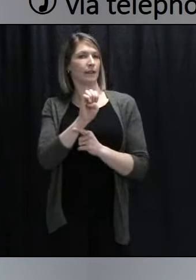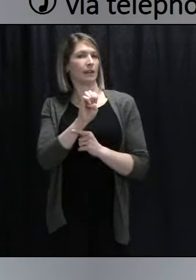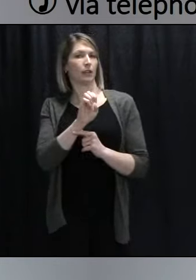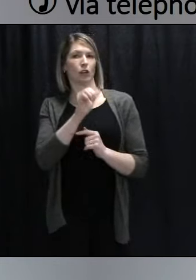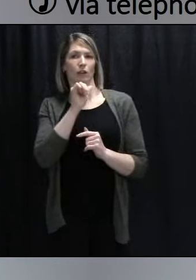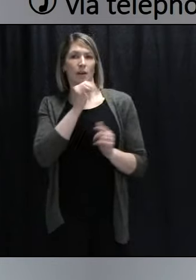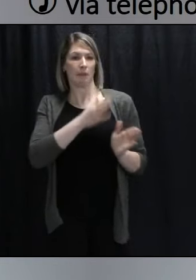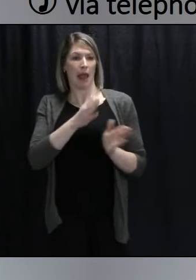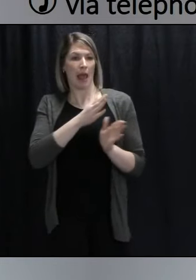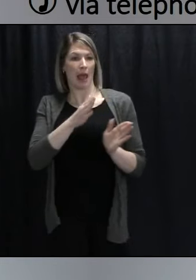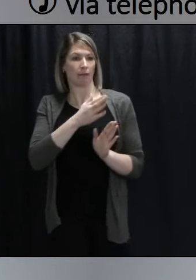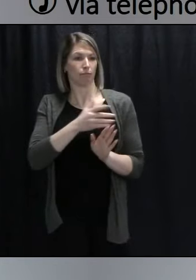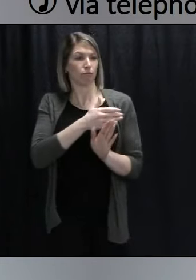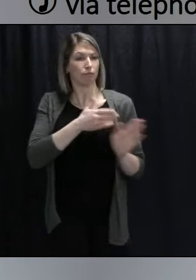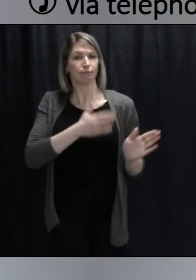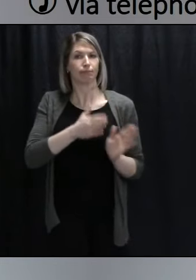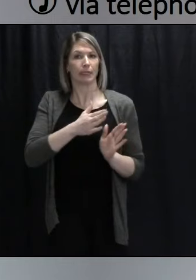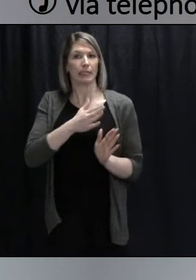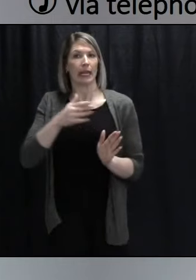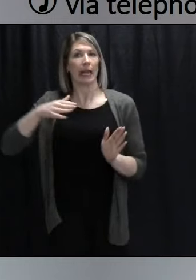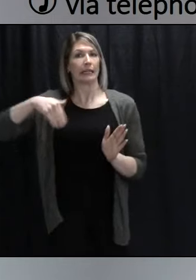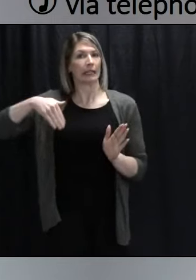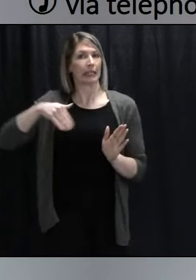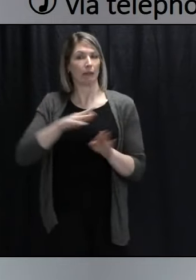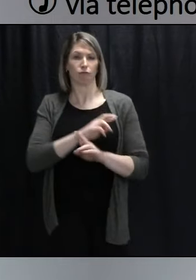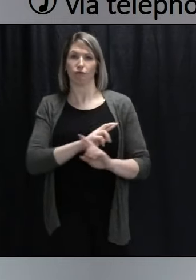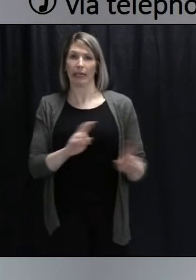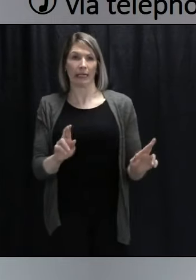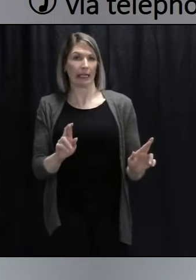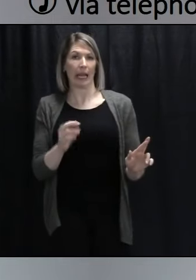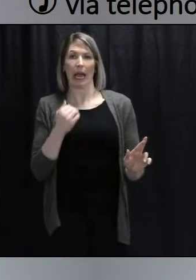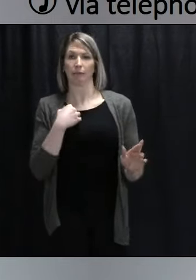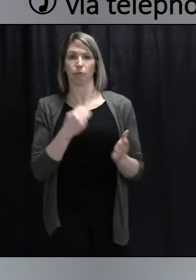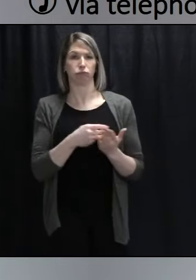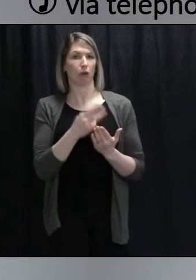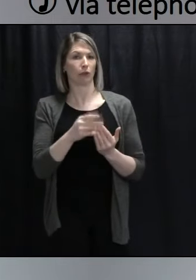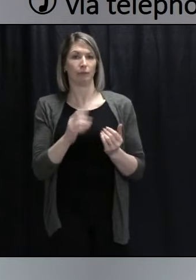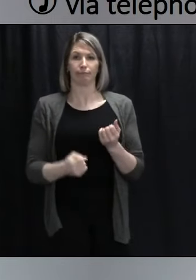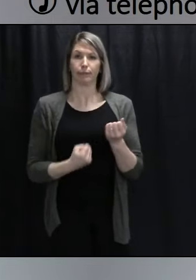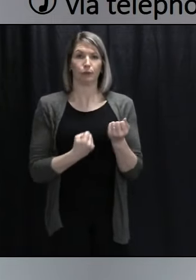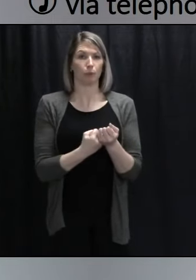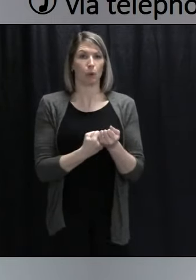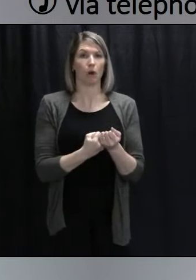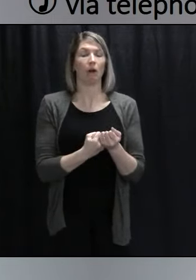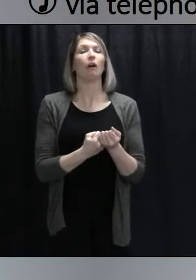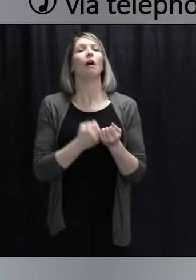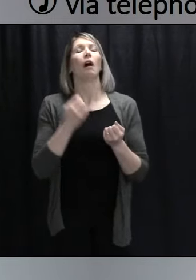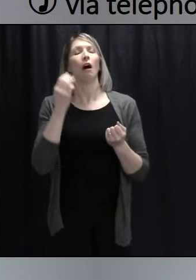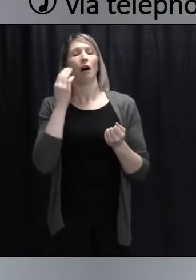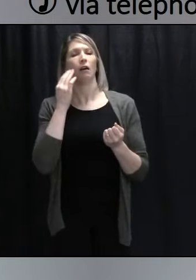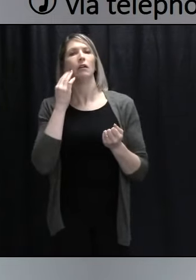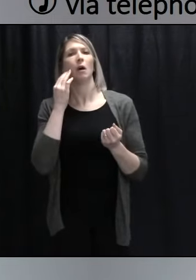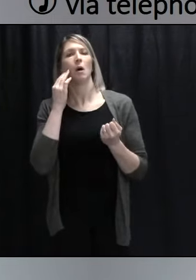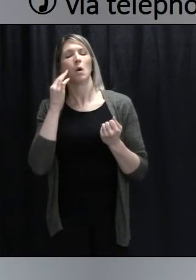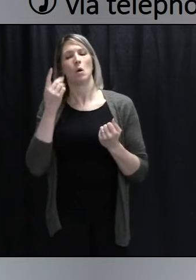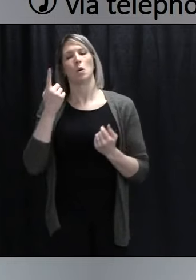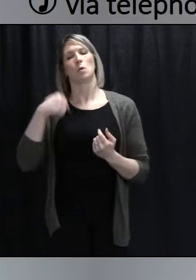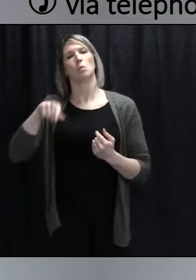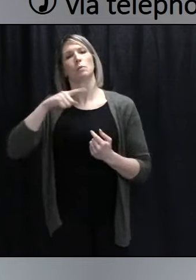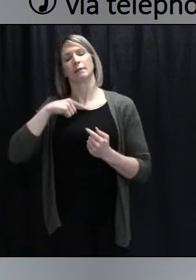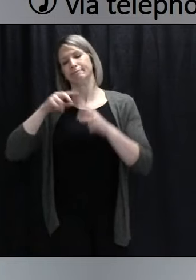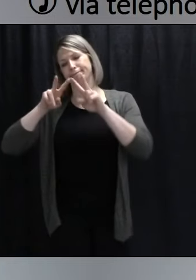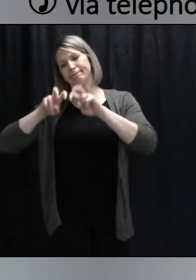accept that the whole of obstetrics over the last couple of decades has been focused very much on risk